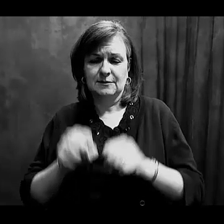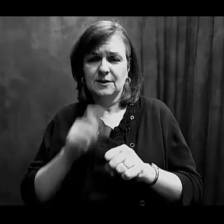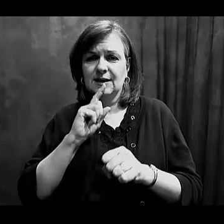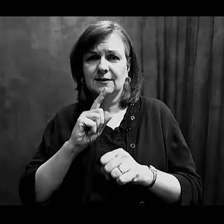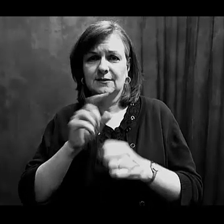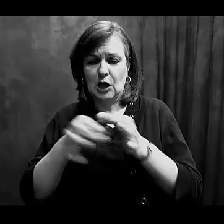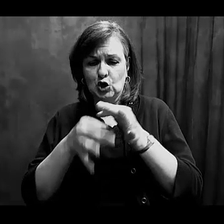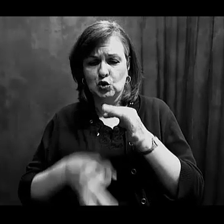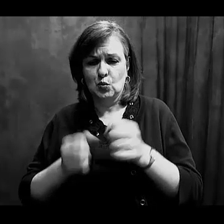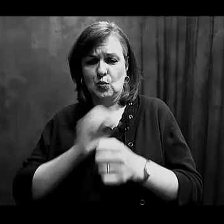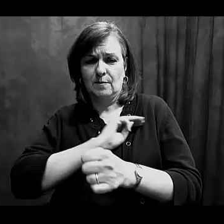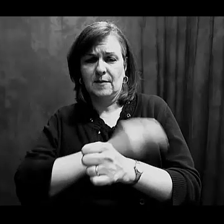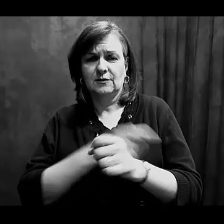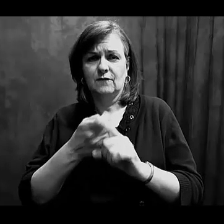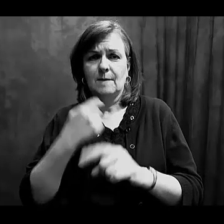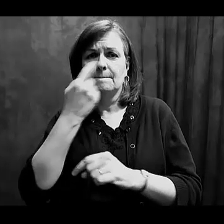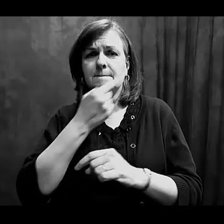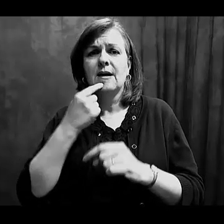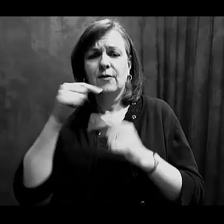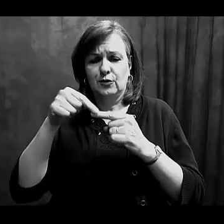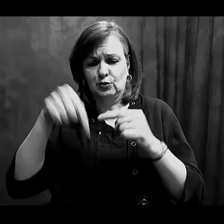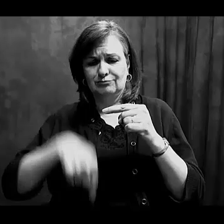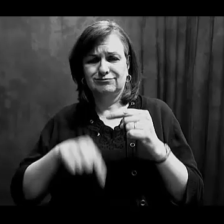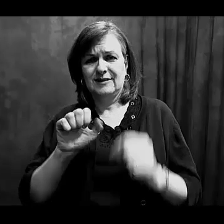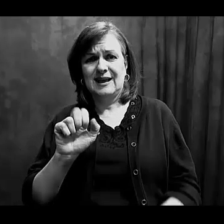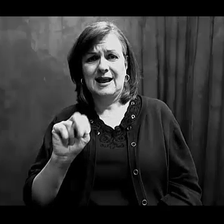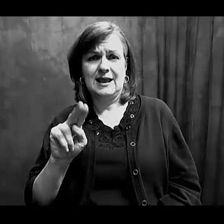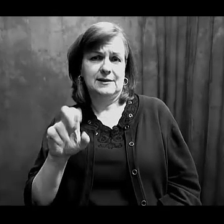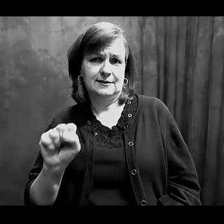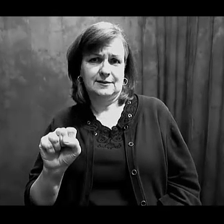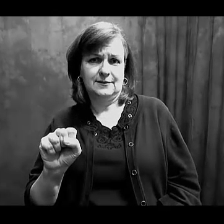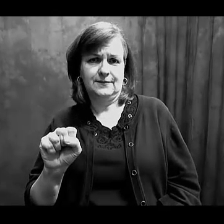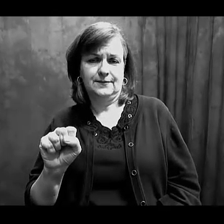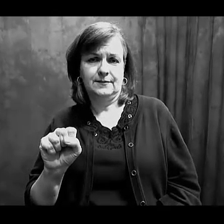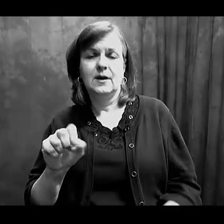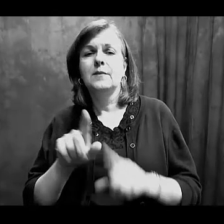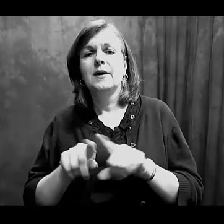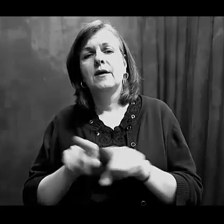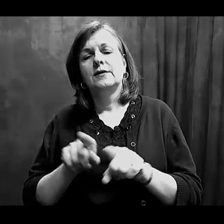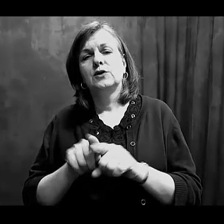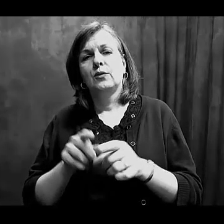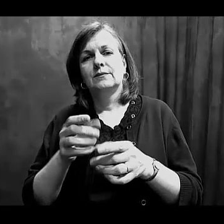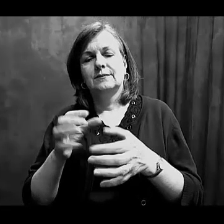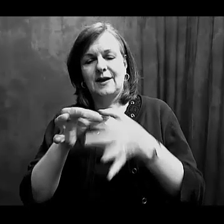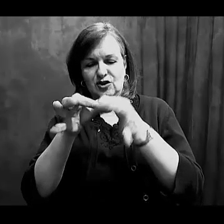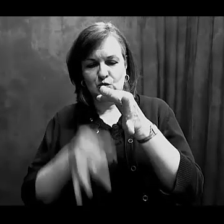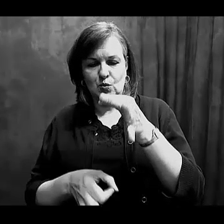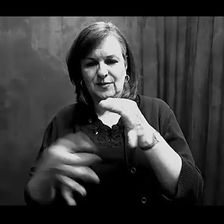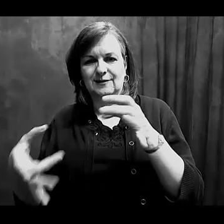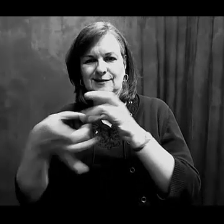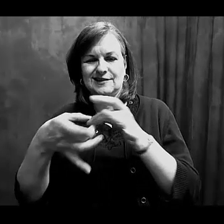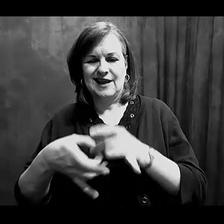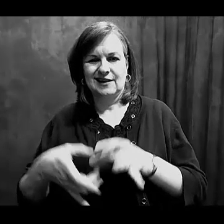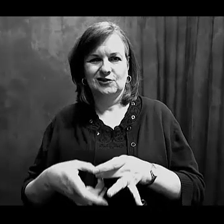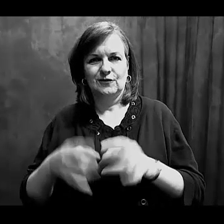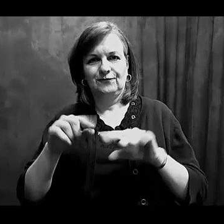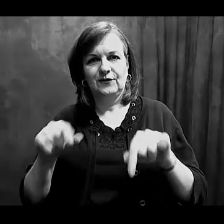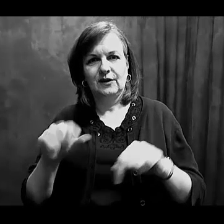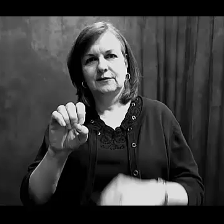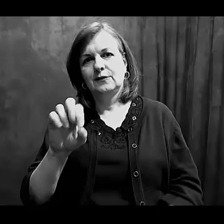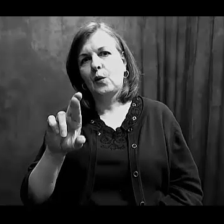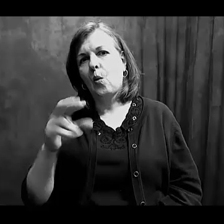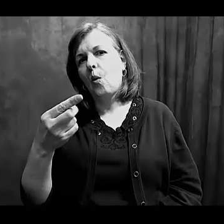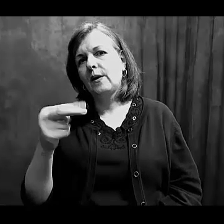your body to actually break down the food that you eat. In its simplest form, it is just simply a muscular tube from your mouth to your